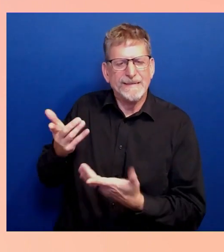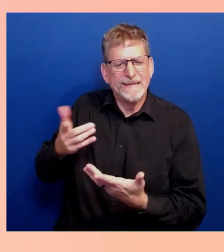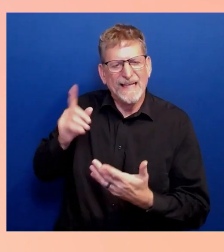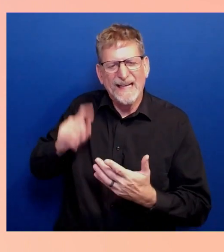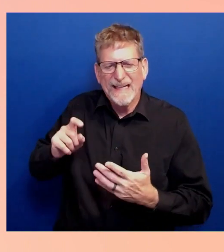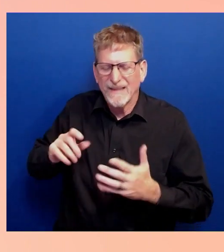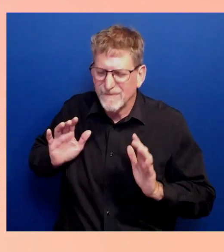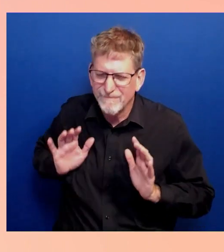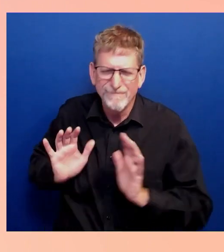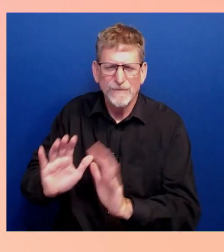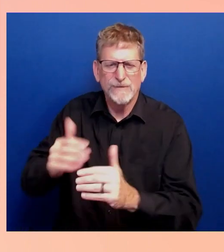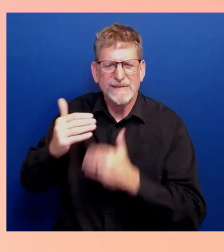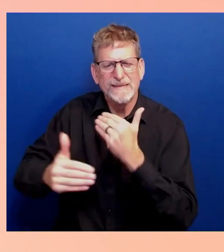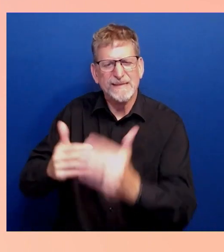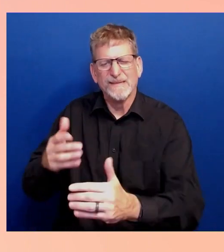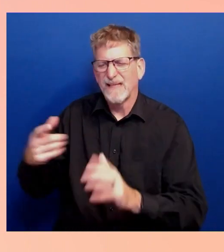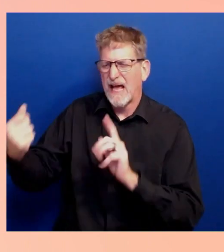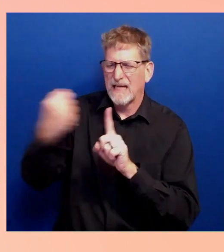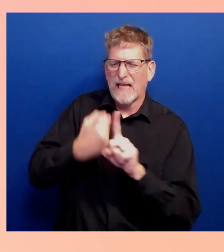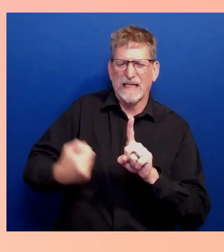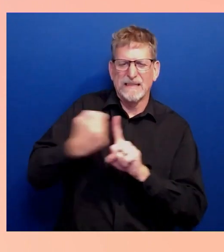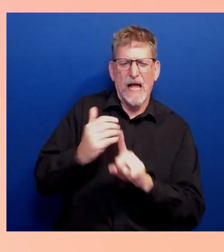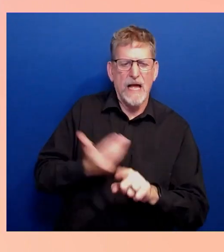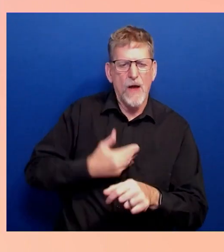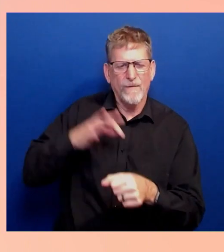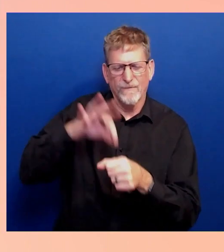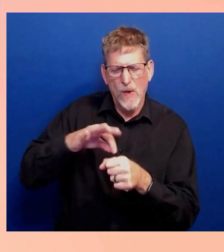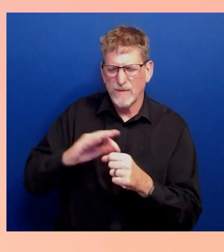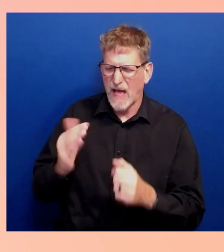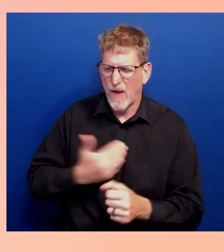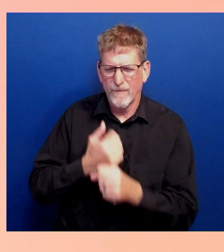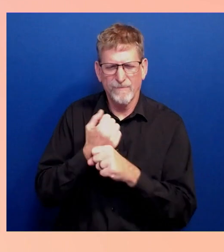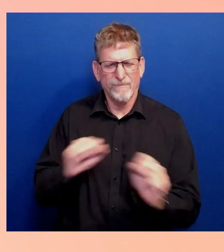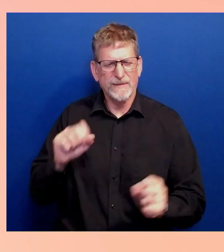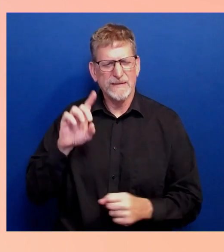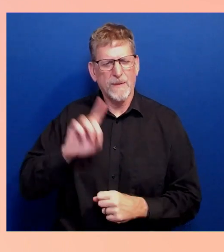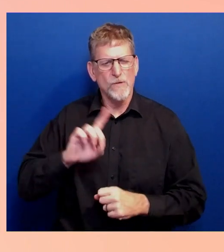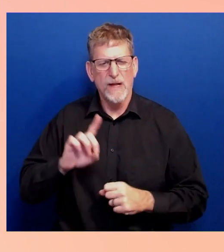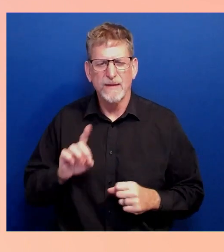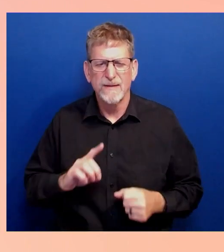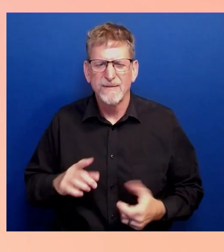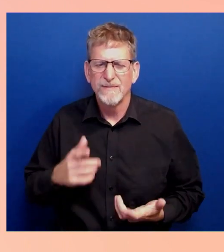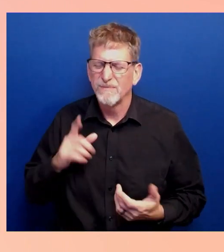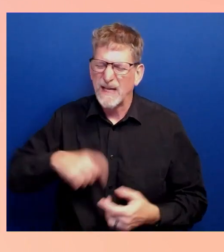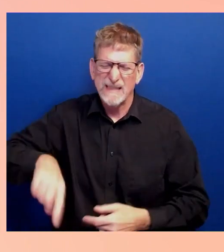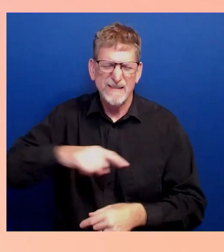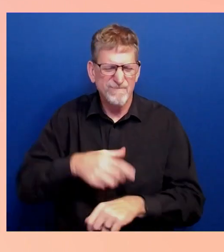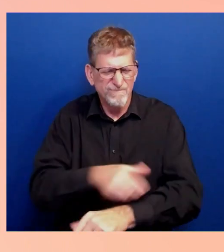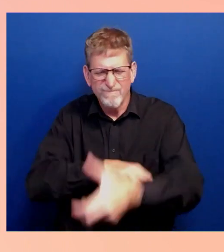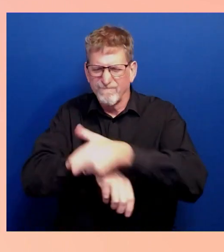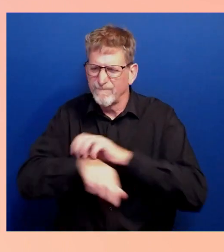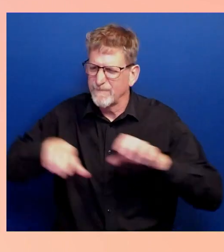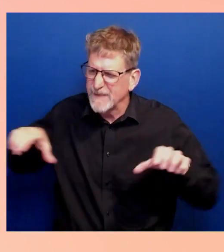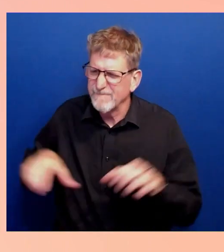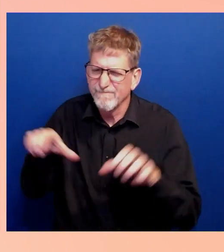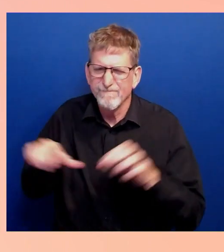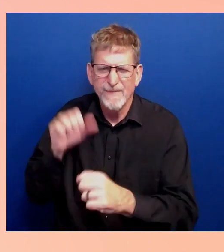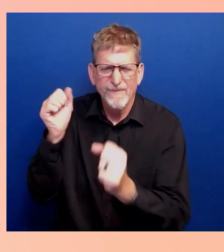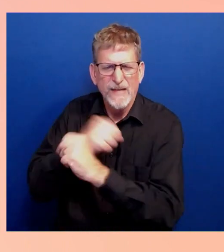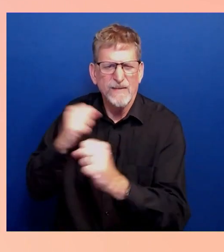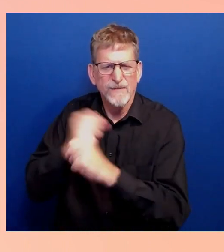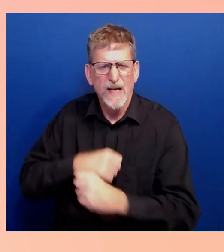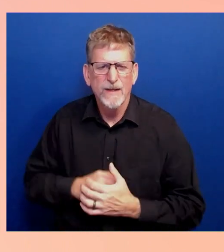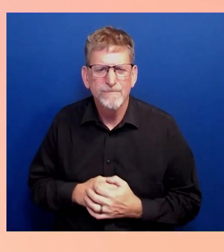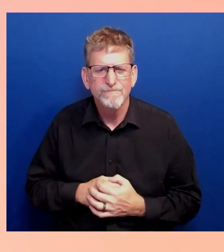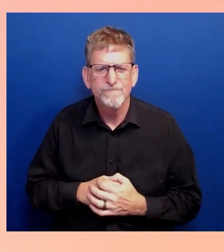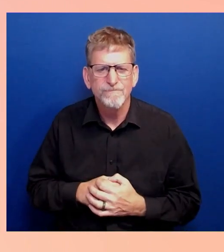democracy, that we really need to act on that. Maria, anything to add? Yes. So